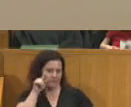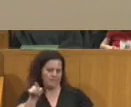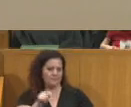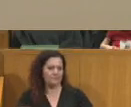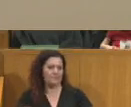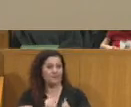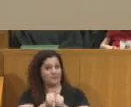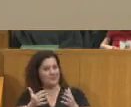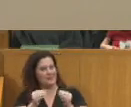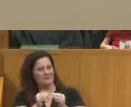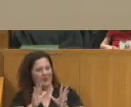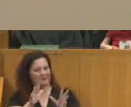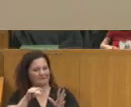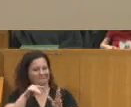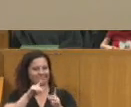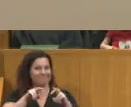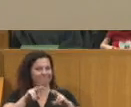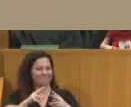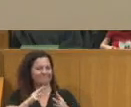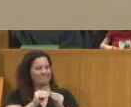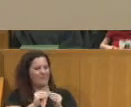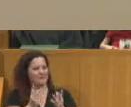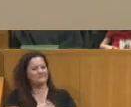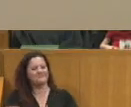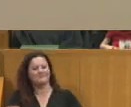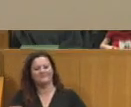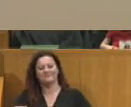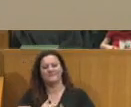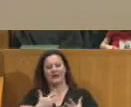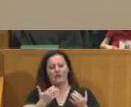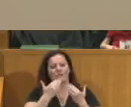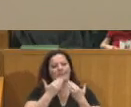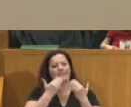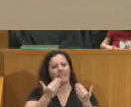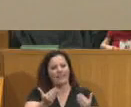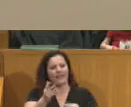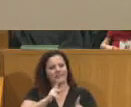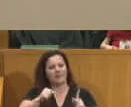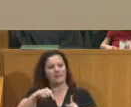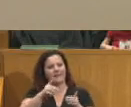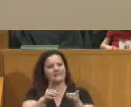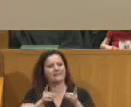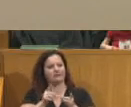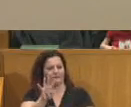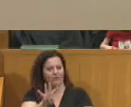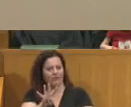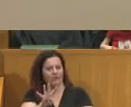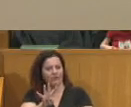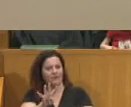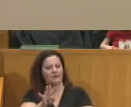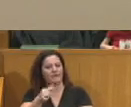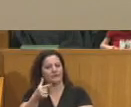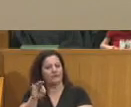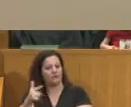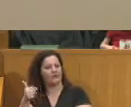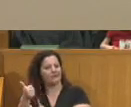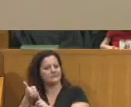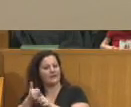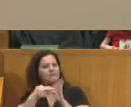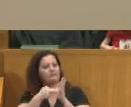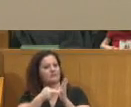use expert, has already started a new venture in life. And so he has asked his wife, Lemaire Phipps, to come